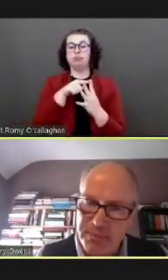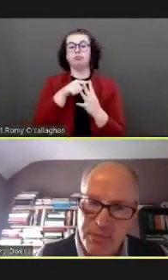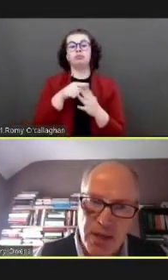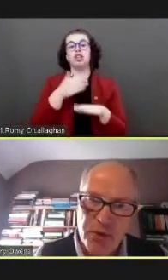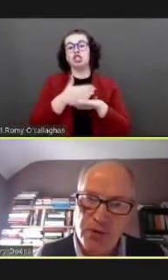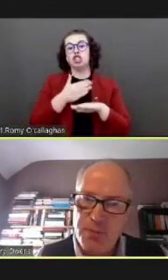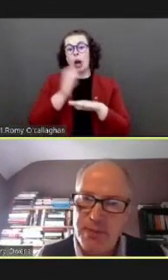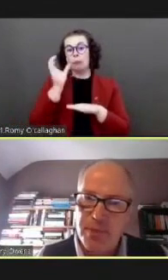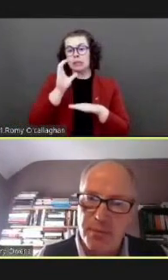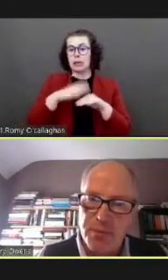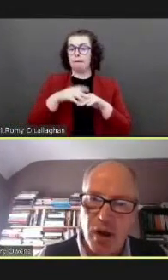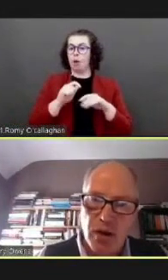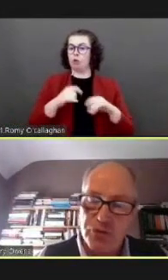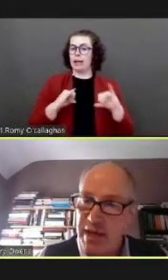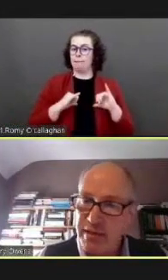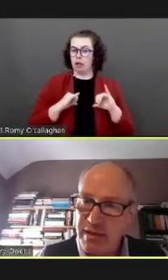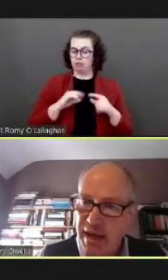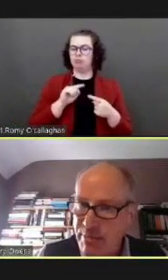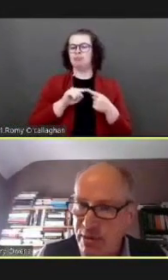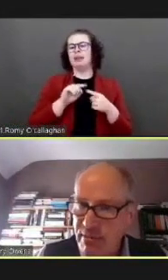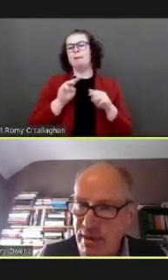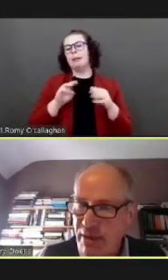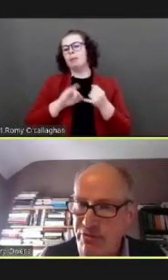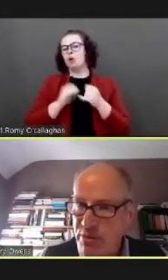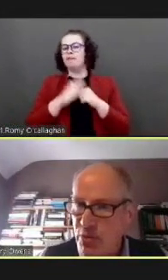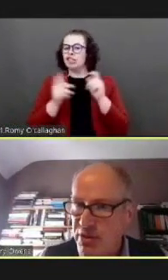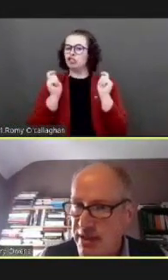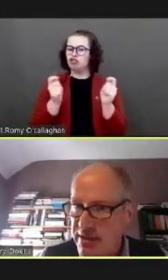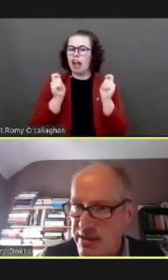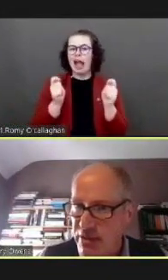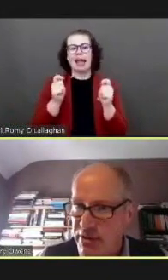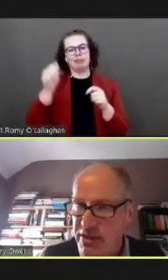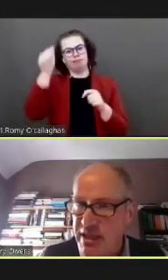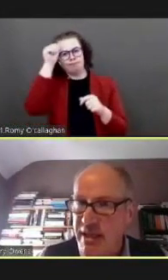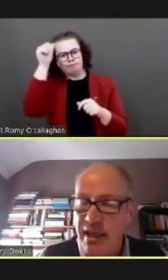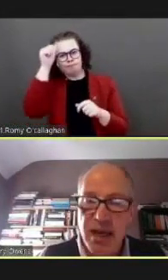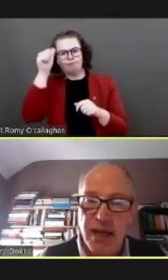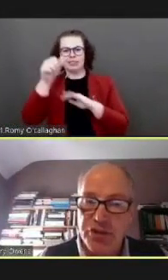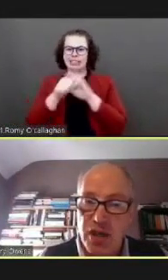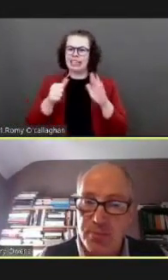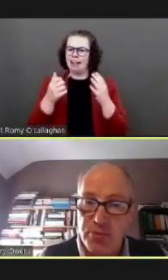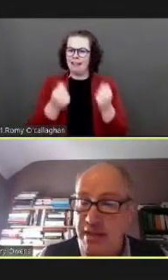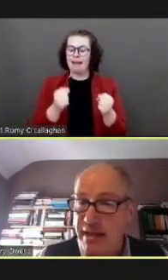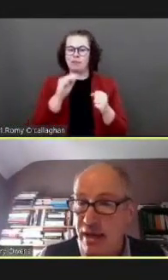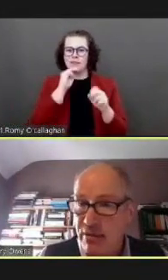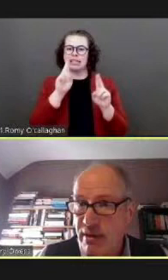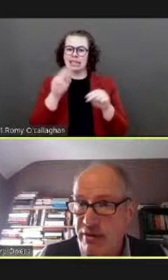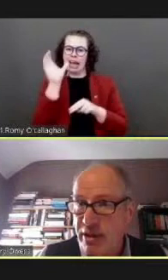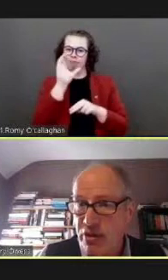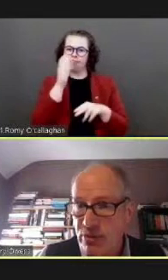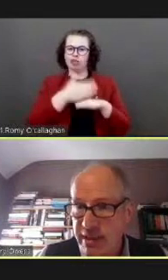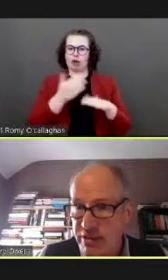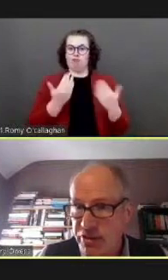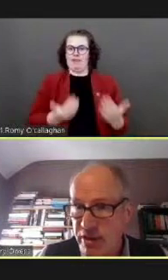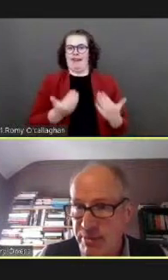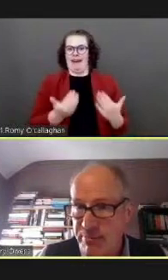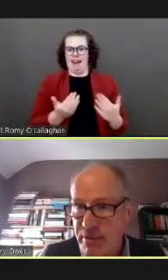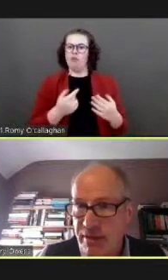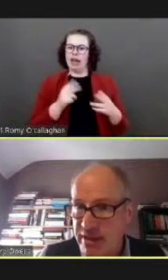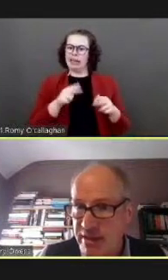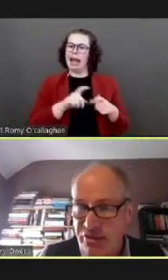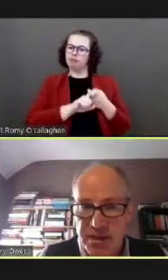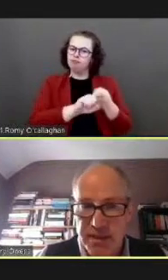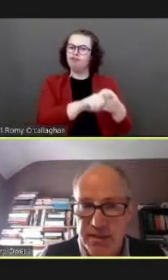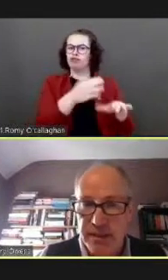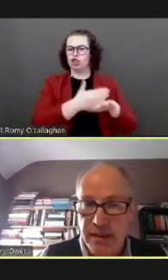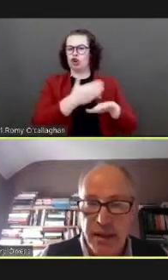most able. Those people are trained, able, have the supports necessary to seek a job right now, and they could hold down a job.